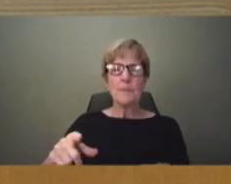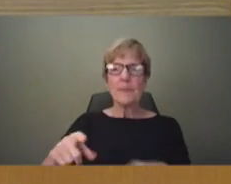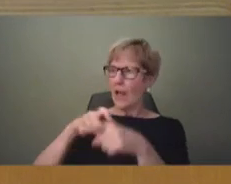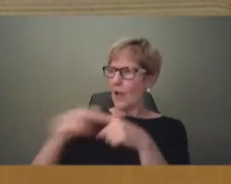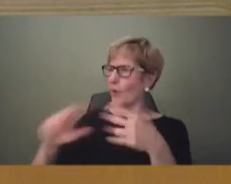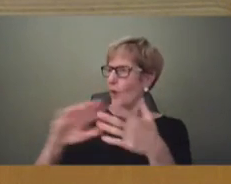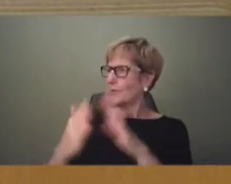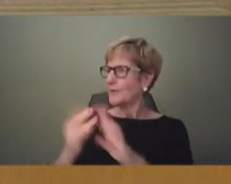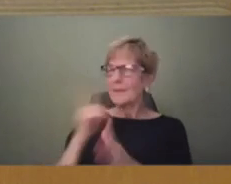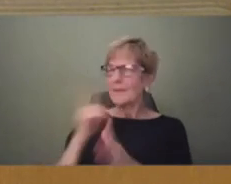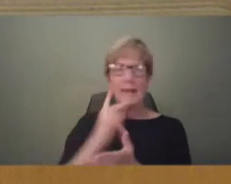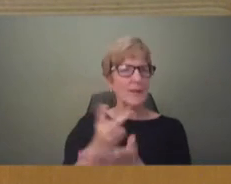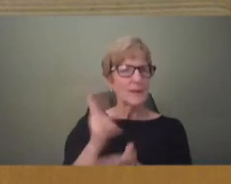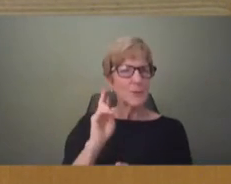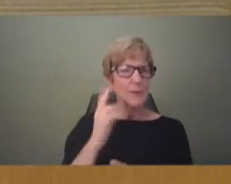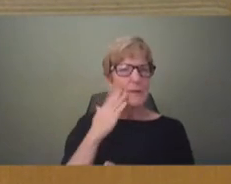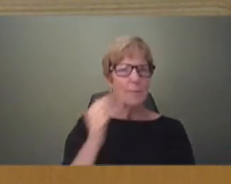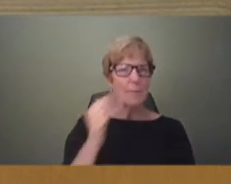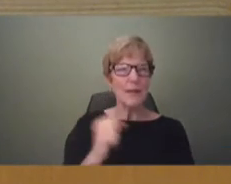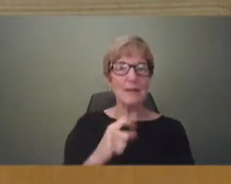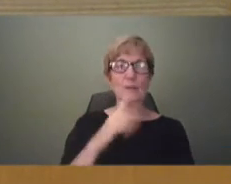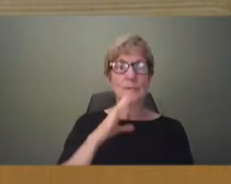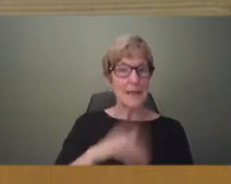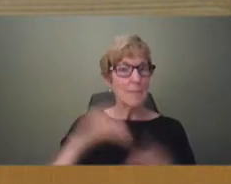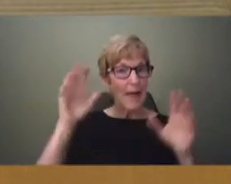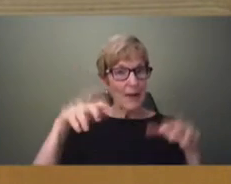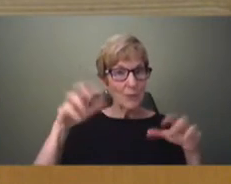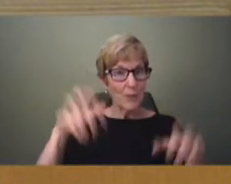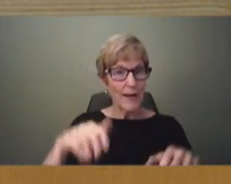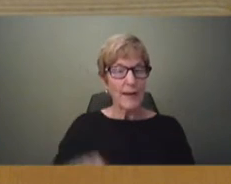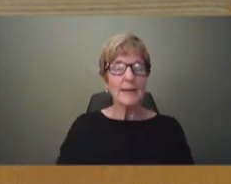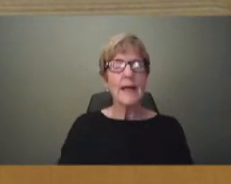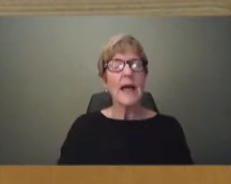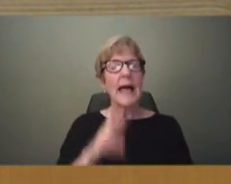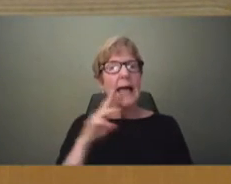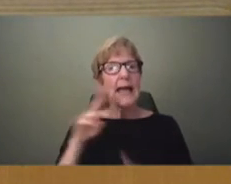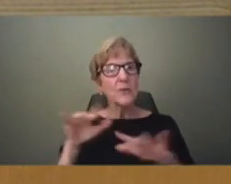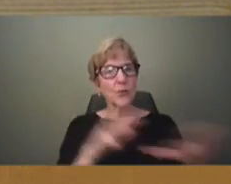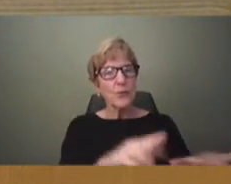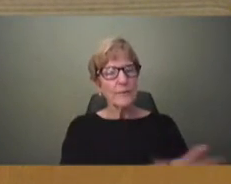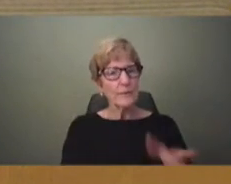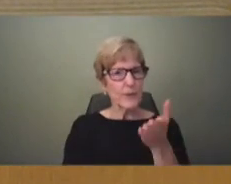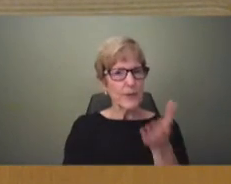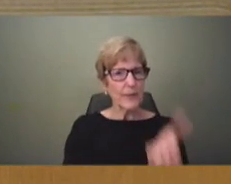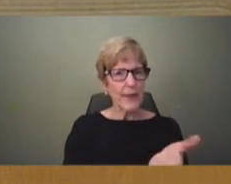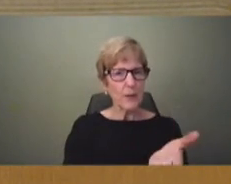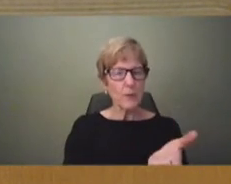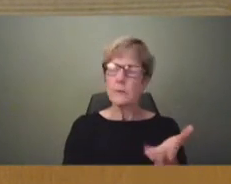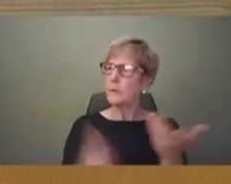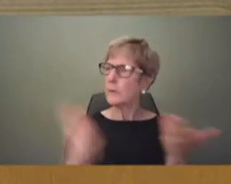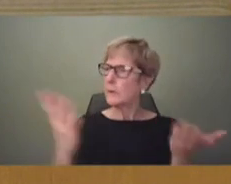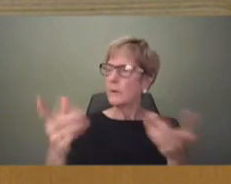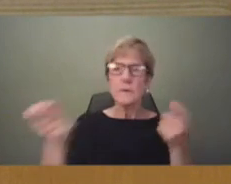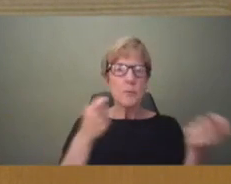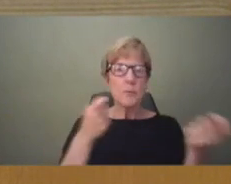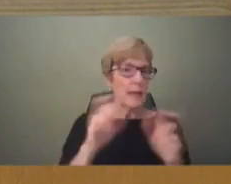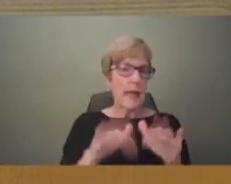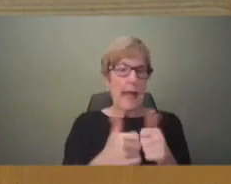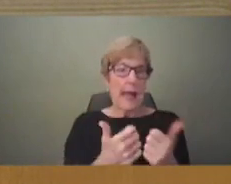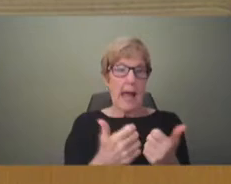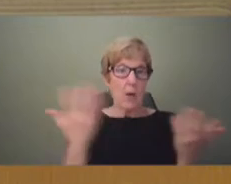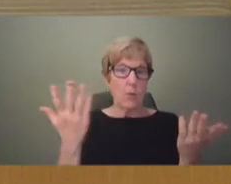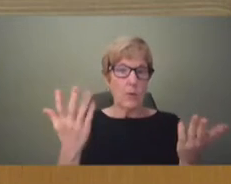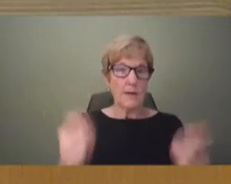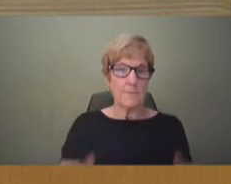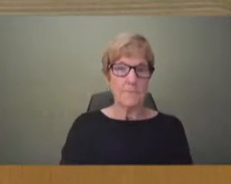weeks ago because we had really bad rain and there was a river there and it needs to be managed I don't know how the